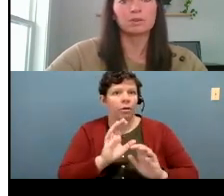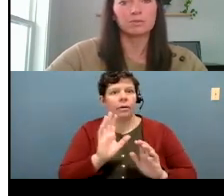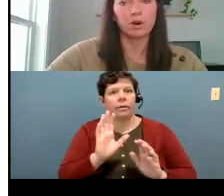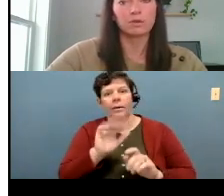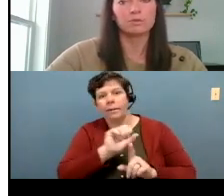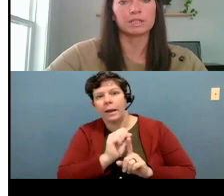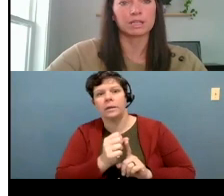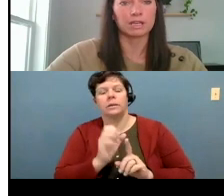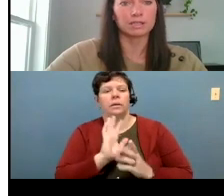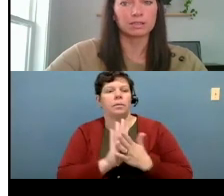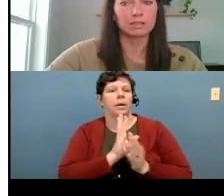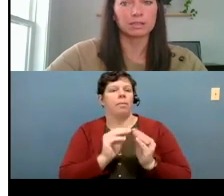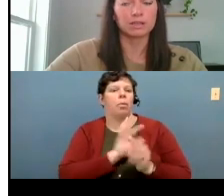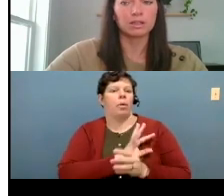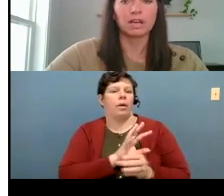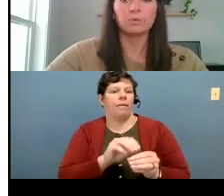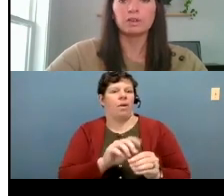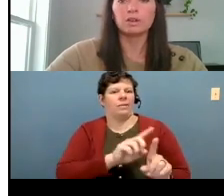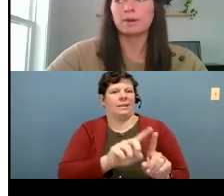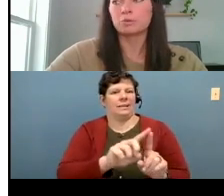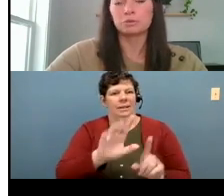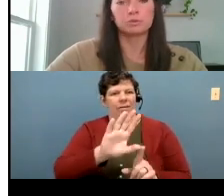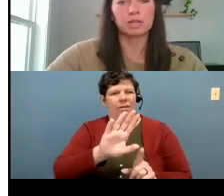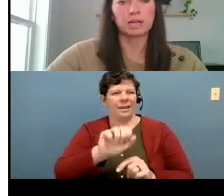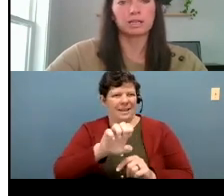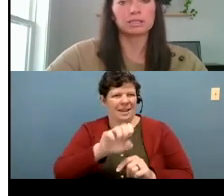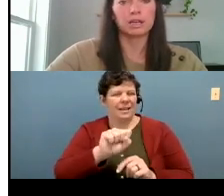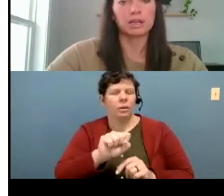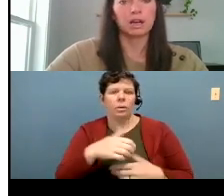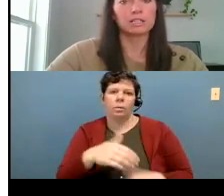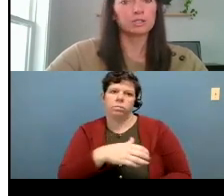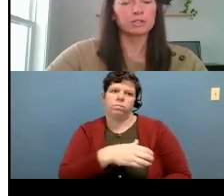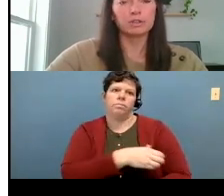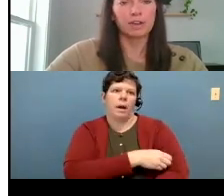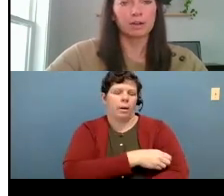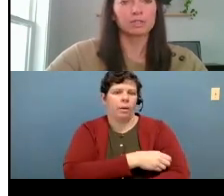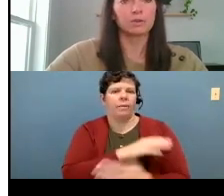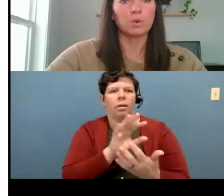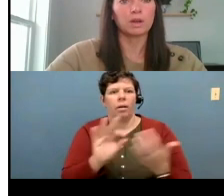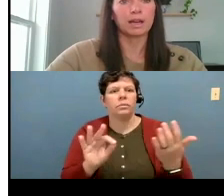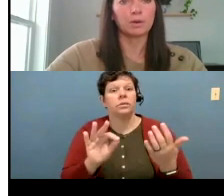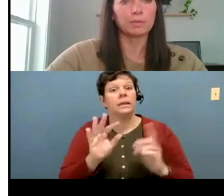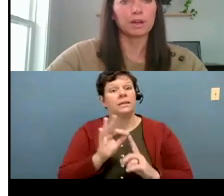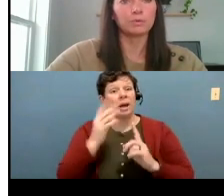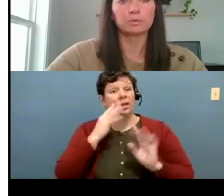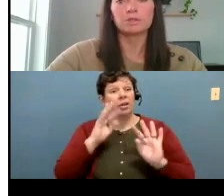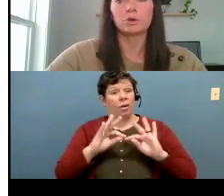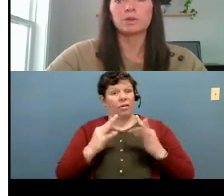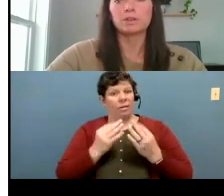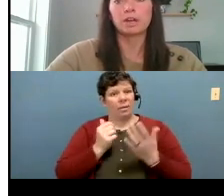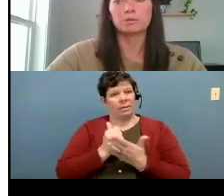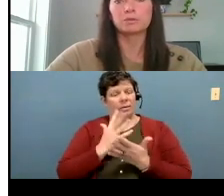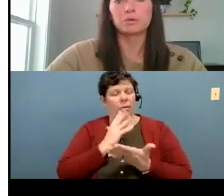and be more involved in the cases. And what a powerful tool that is. especially for the families who want to help. I've worked with